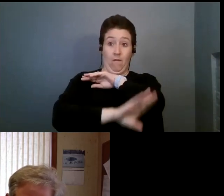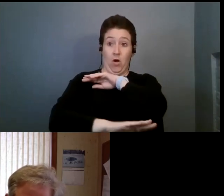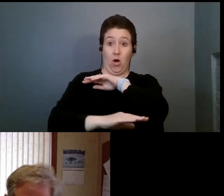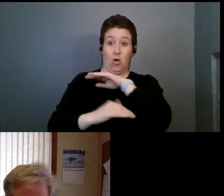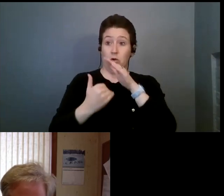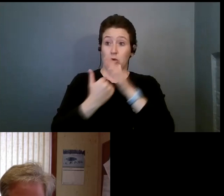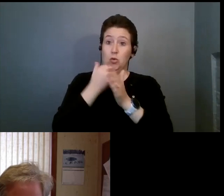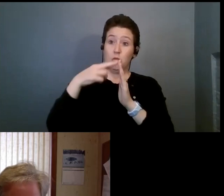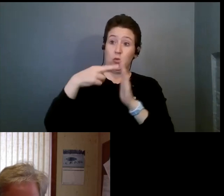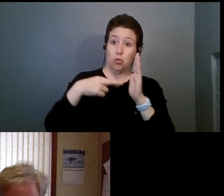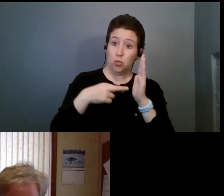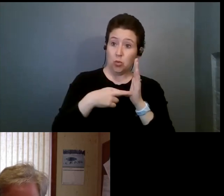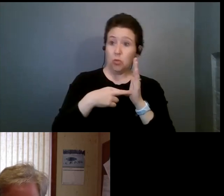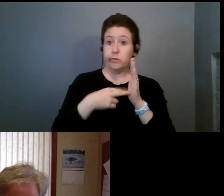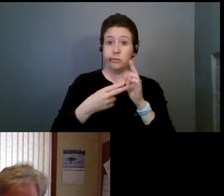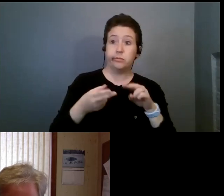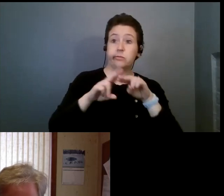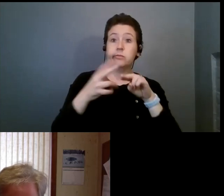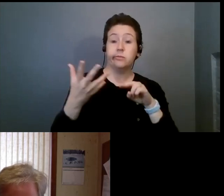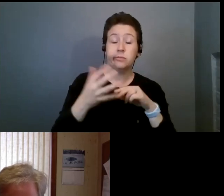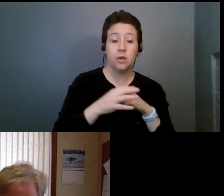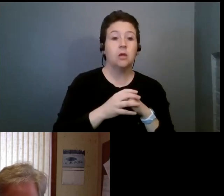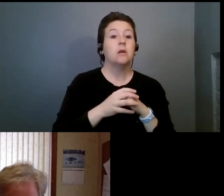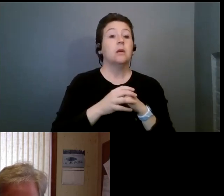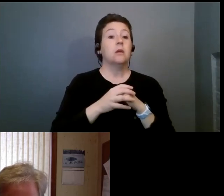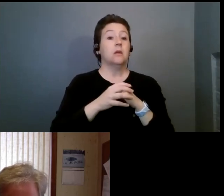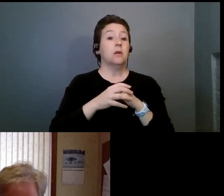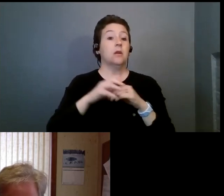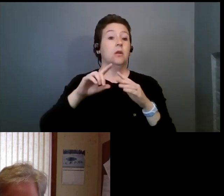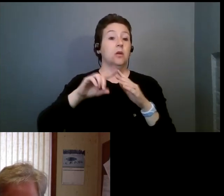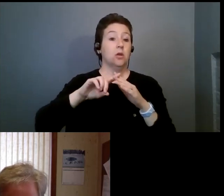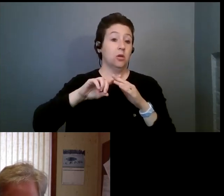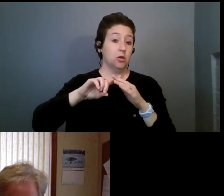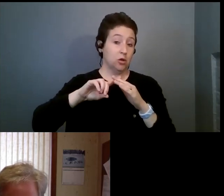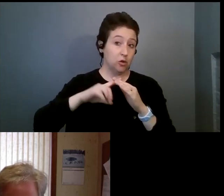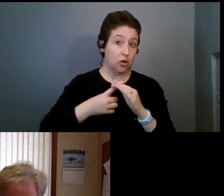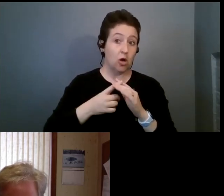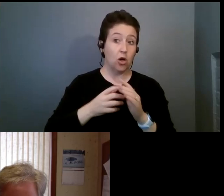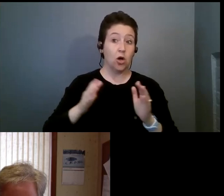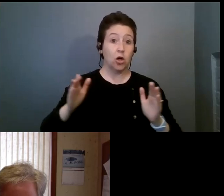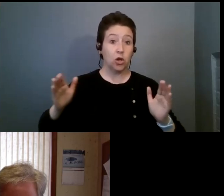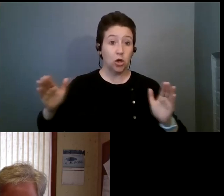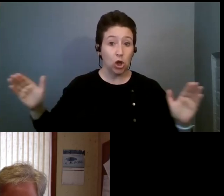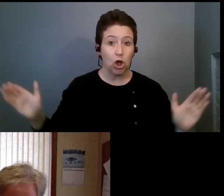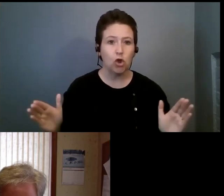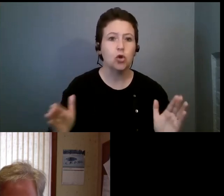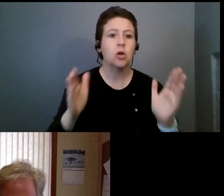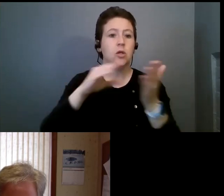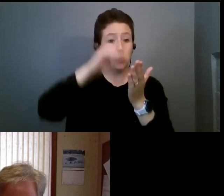to things that we did in the summer is starting a drive to get students and employees to sign a